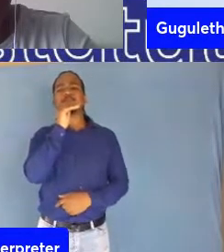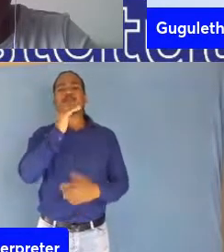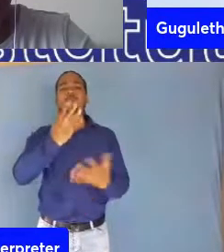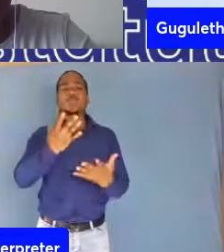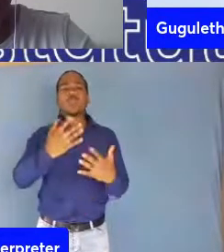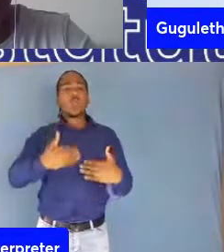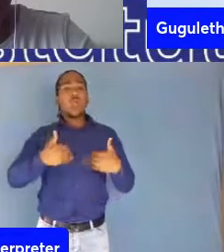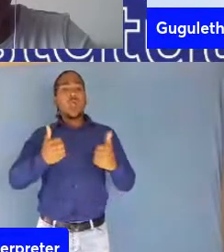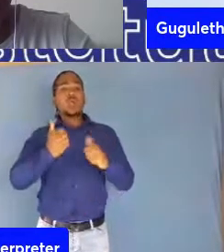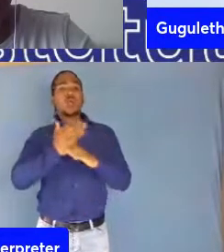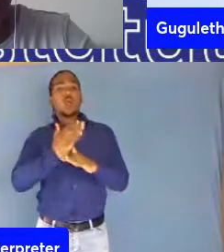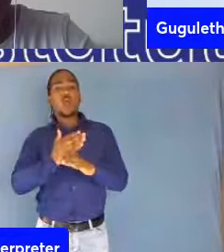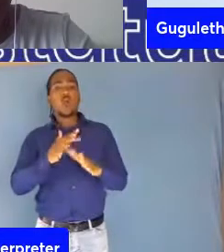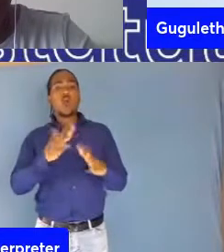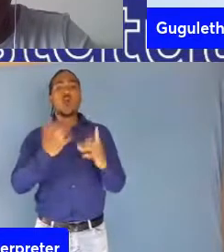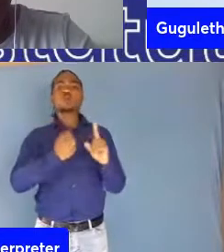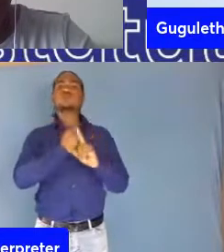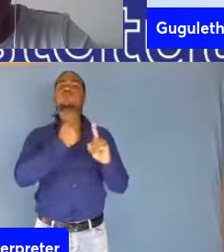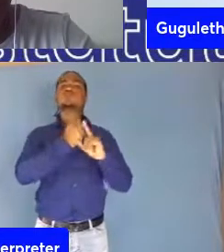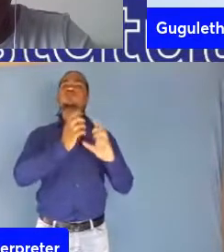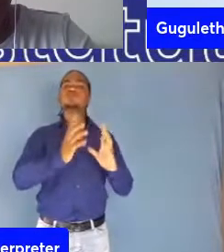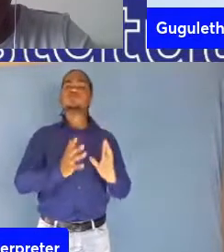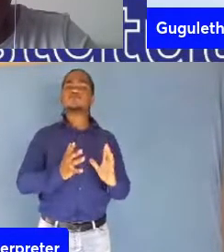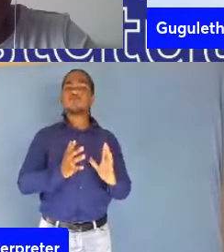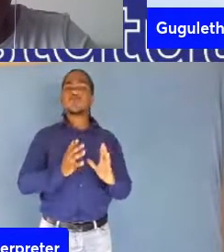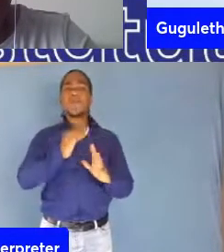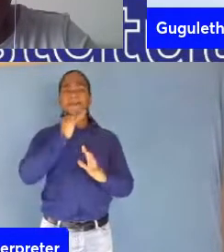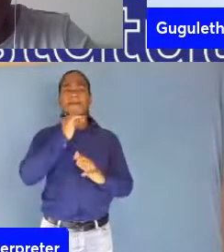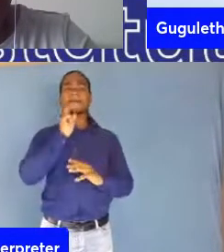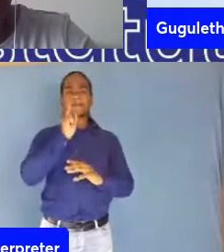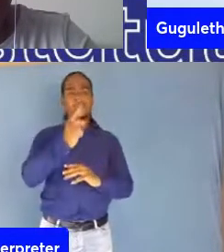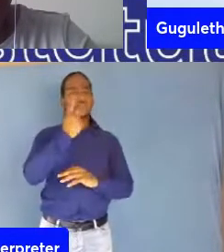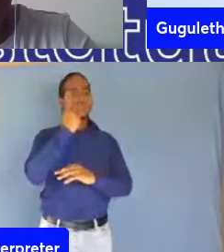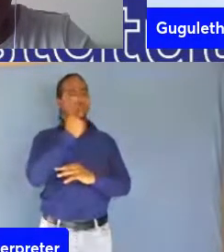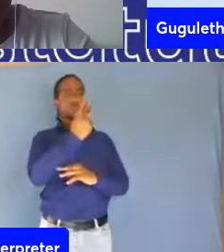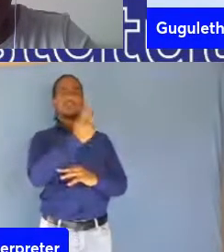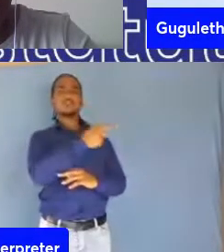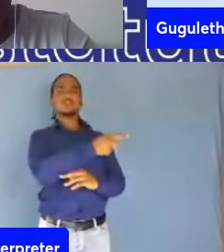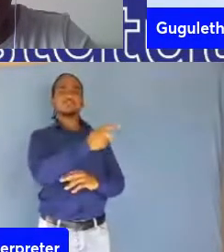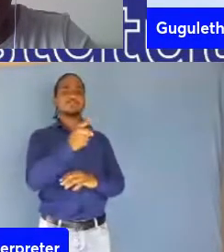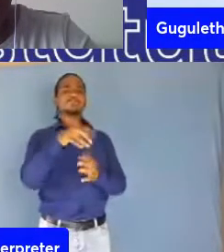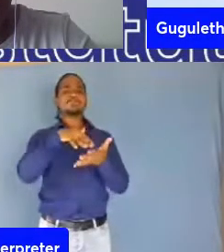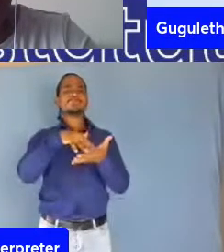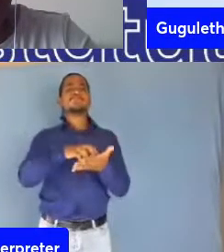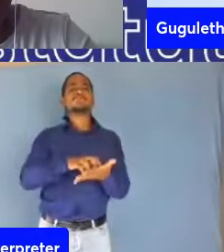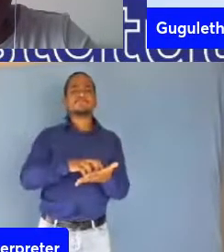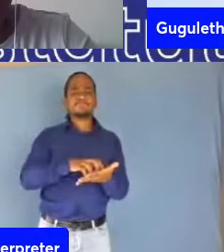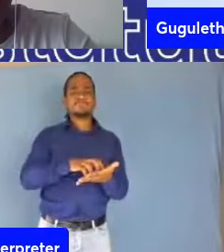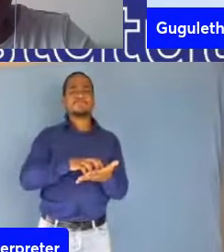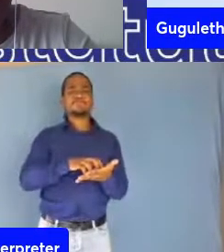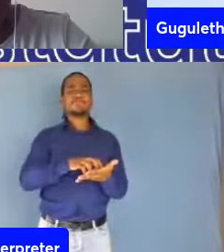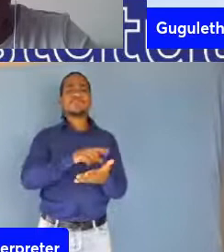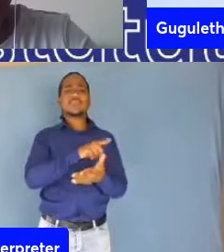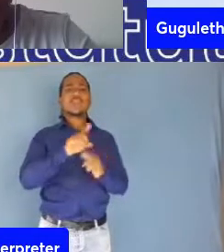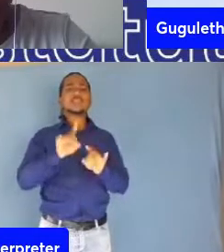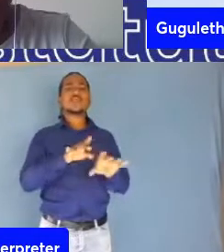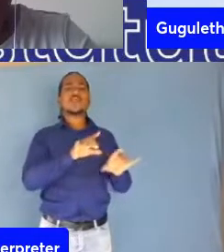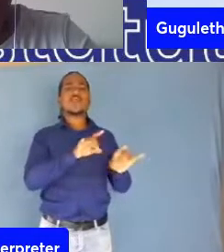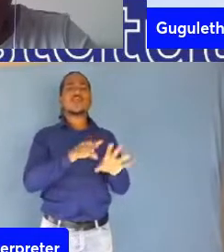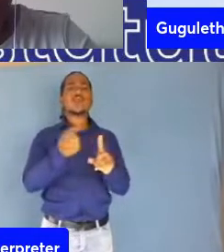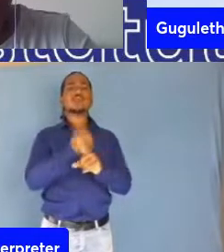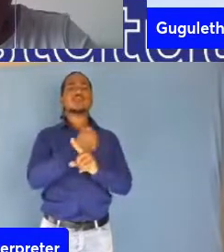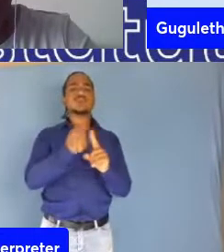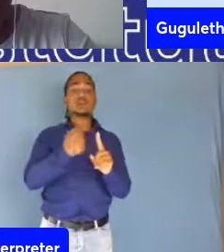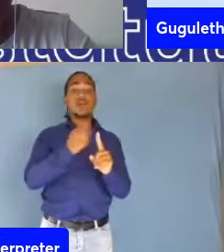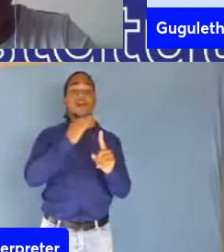as activists, is to recognize that vulnerability and recognize that violation for what it